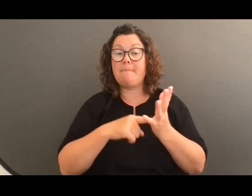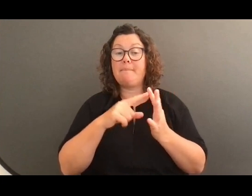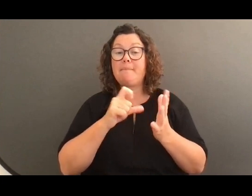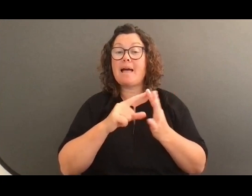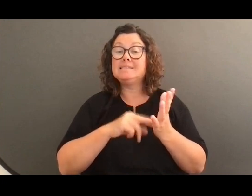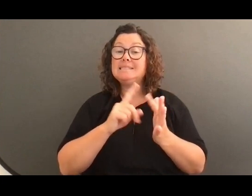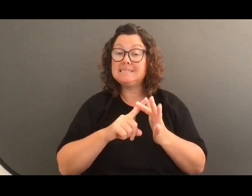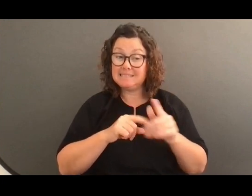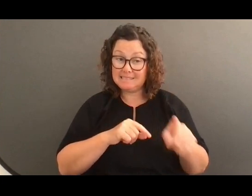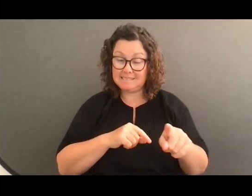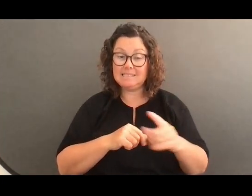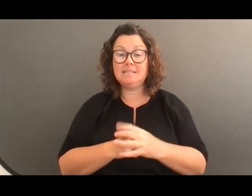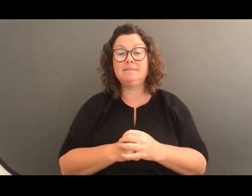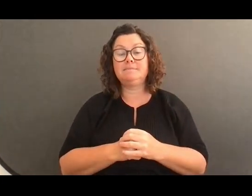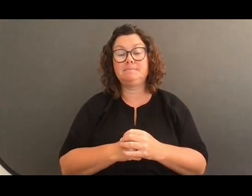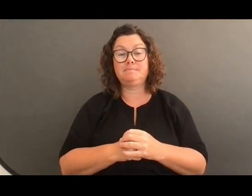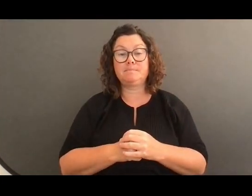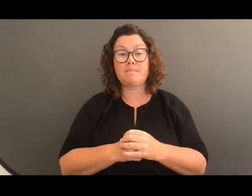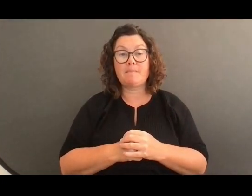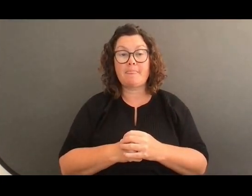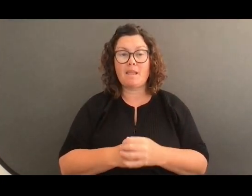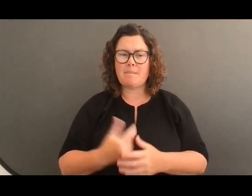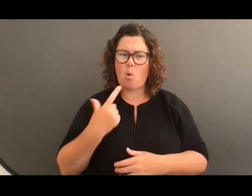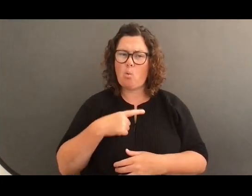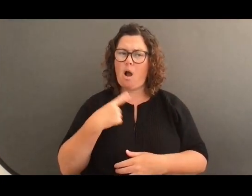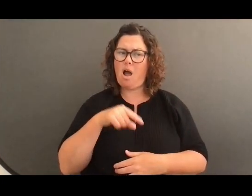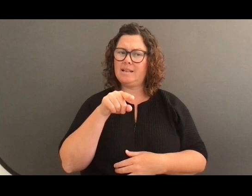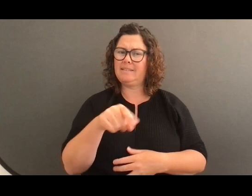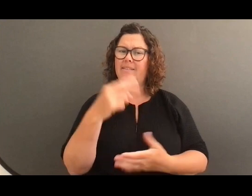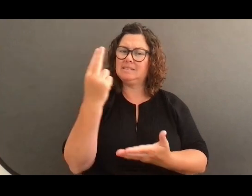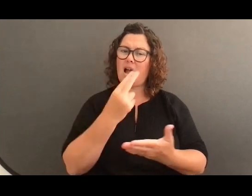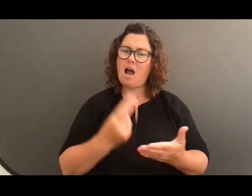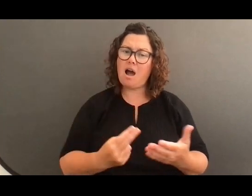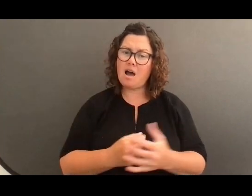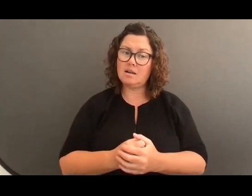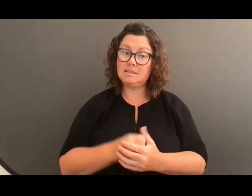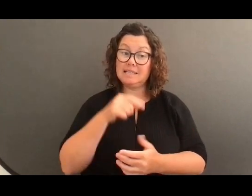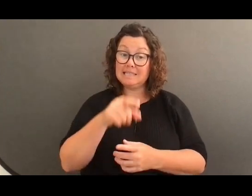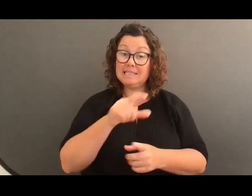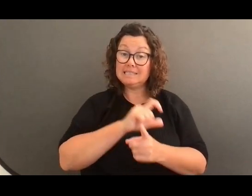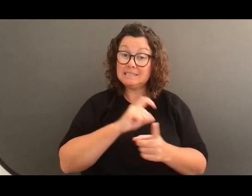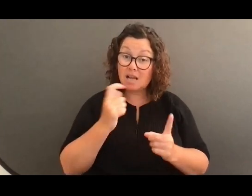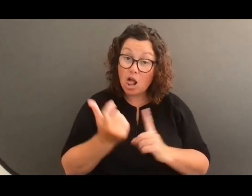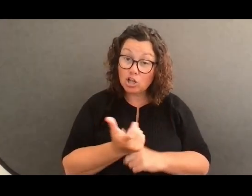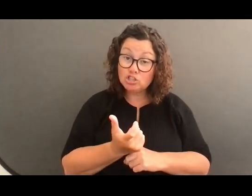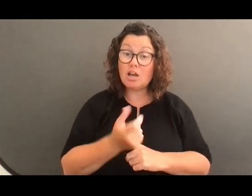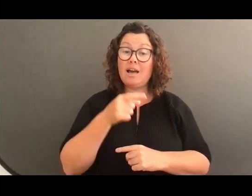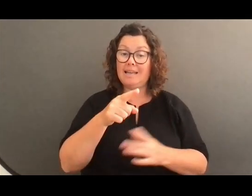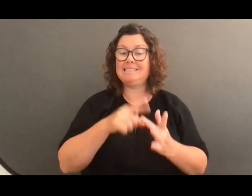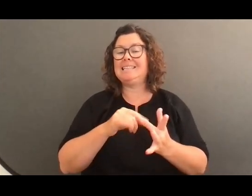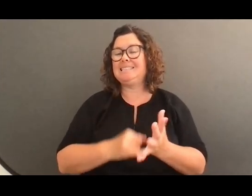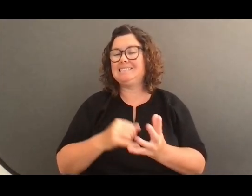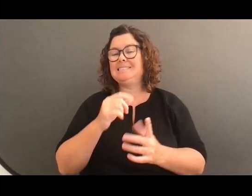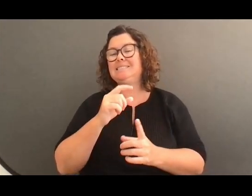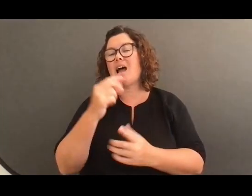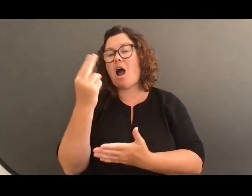Trina wanted me to cover this point. Why is this art? It is culture, it is art. It reinforces the connection of environment and